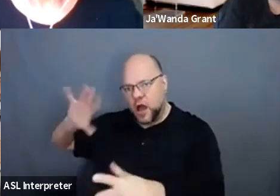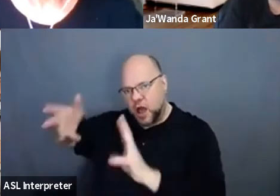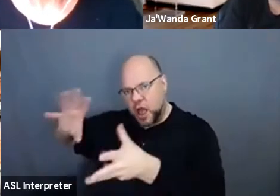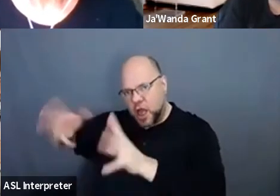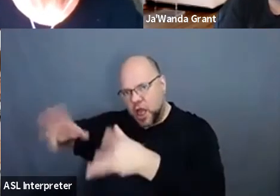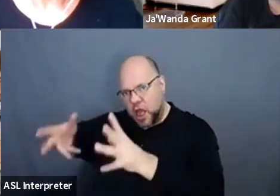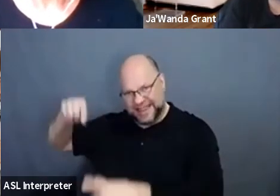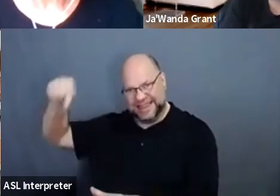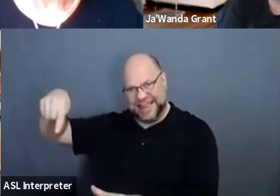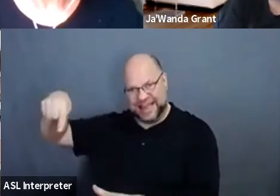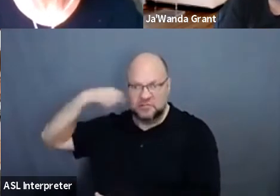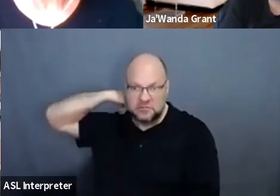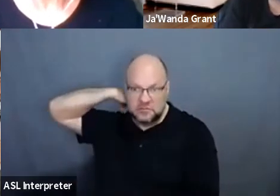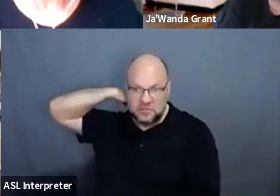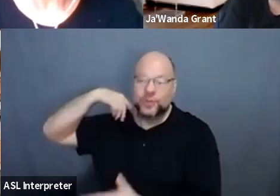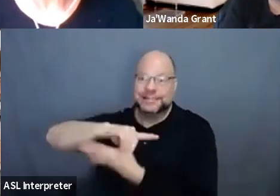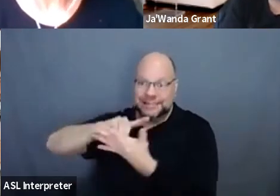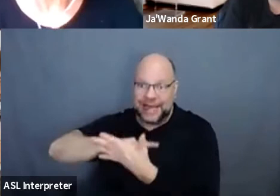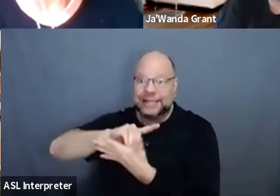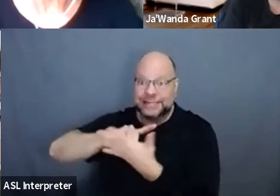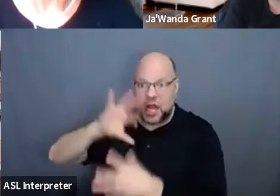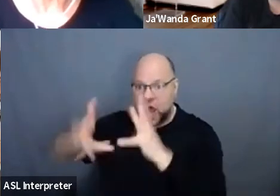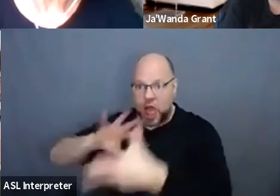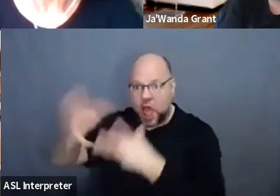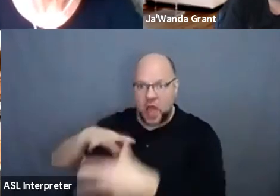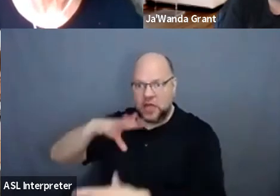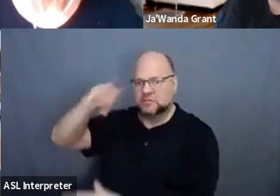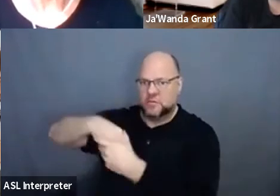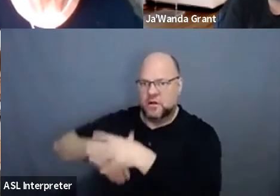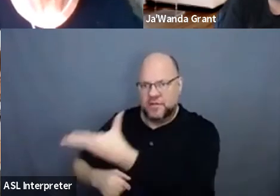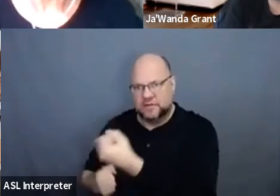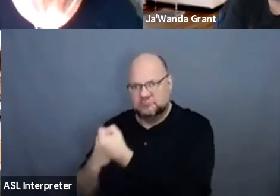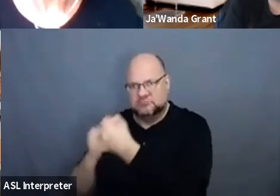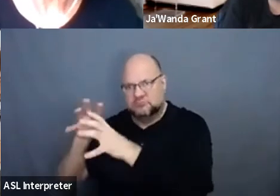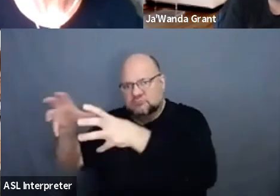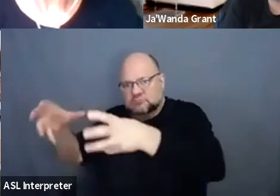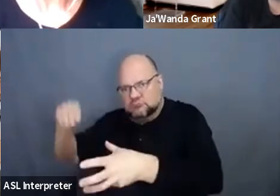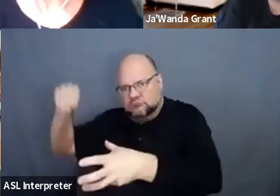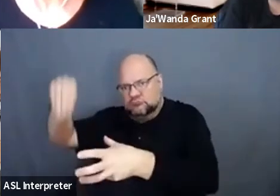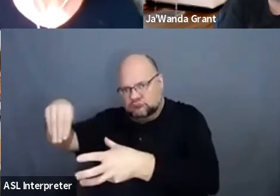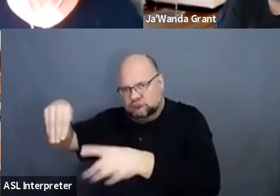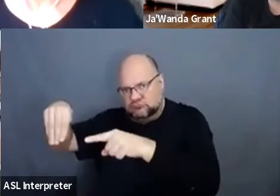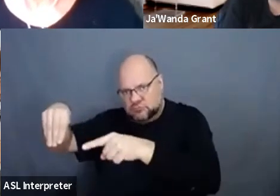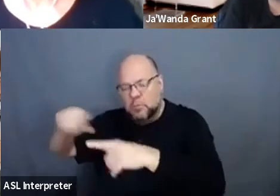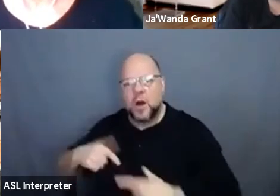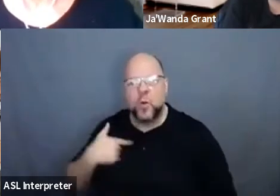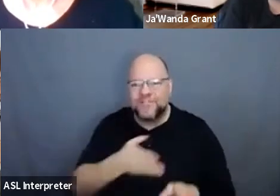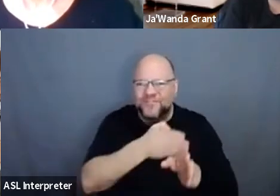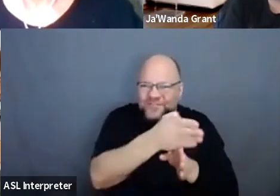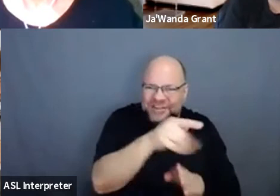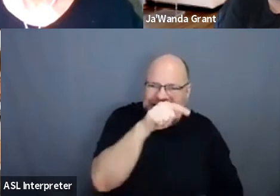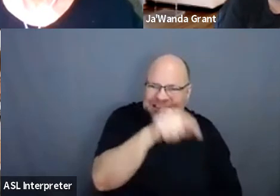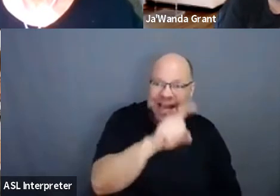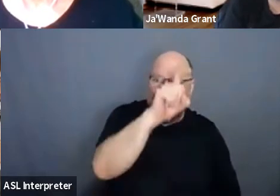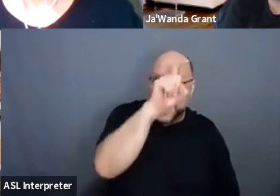do a lot with it because we design a lot of the devices that house those technologies, but our field does not have